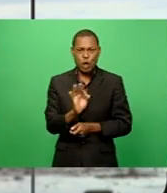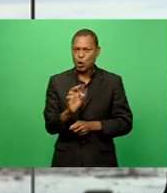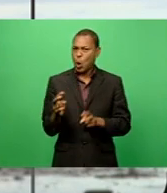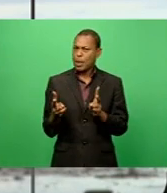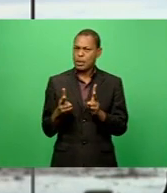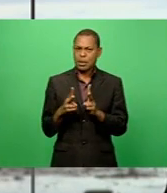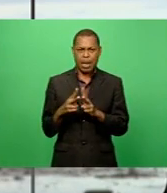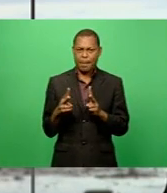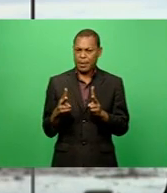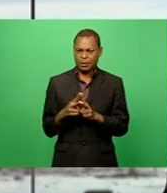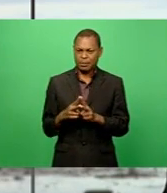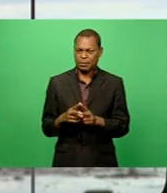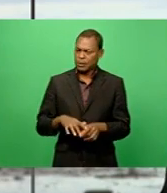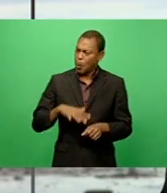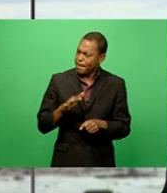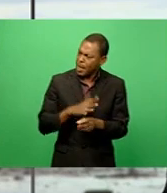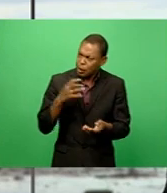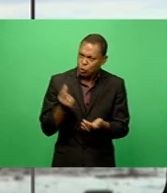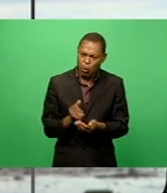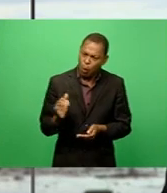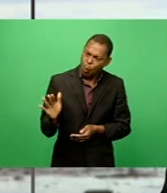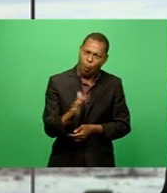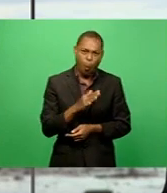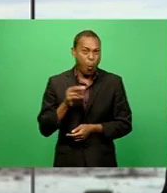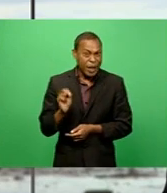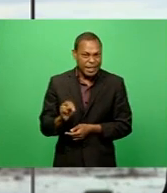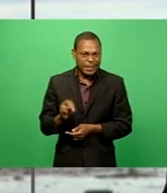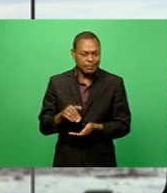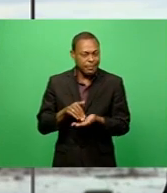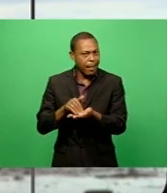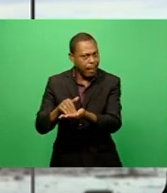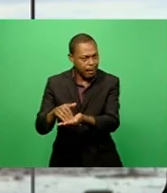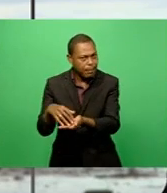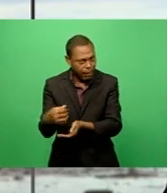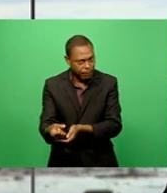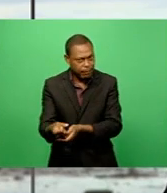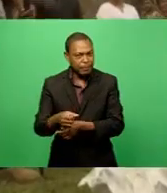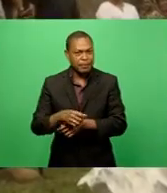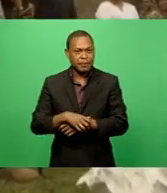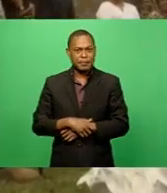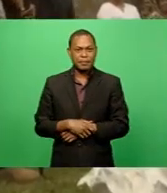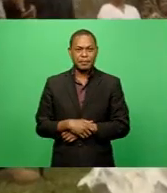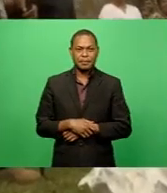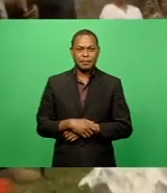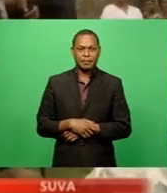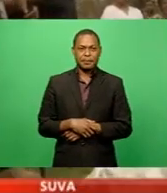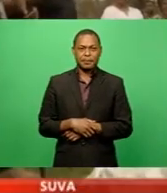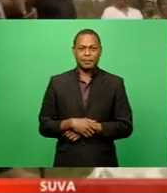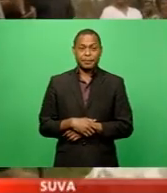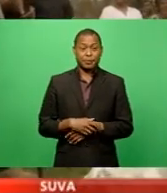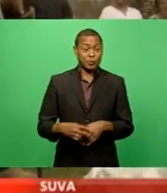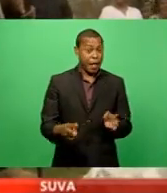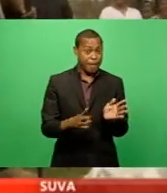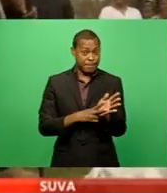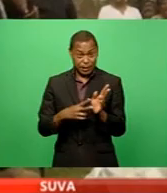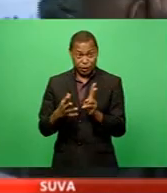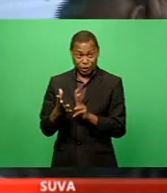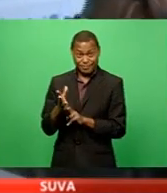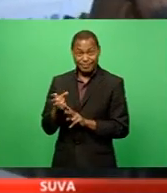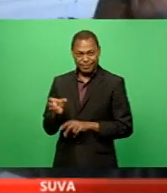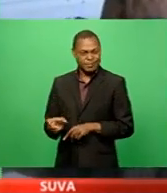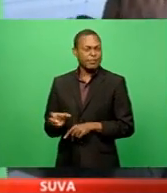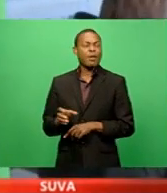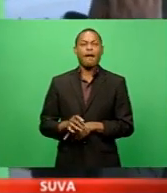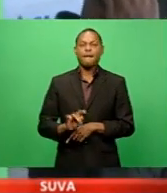to ensure everyone in need receives help. Kureitan Dulalar has more. The villagers of Navakasali were the first to